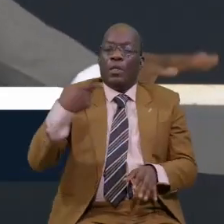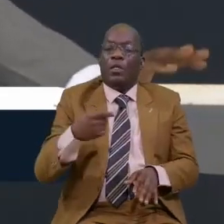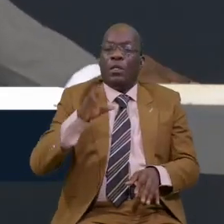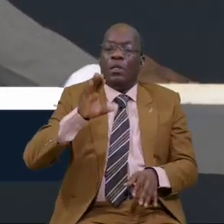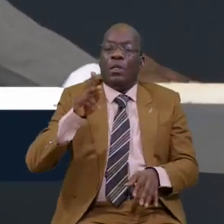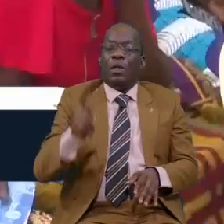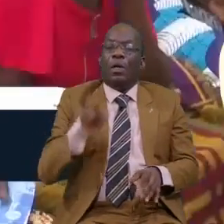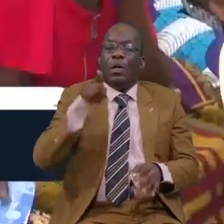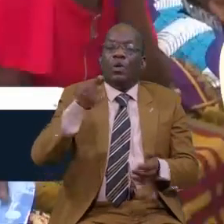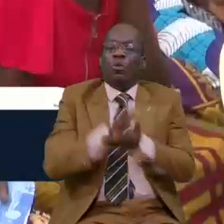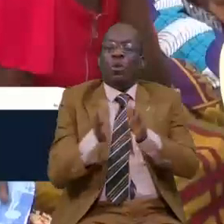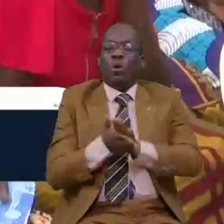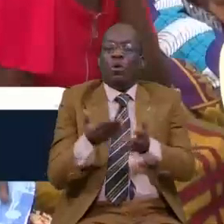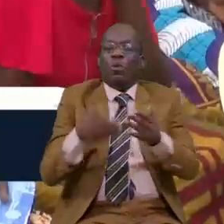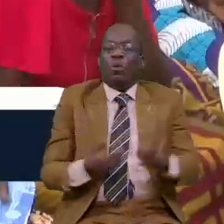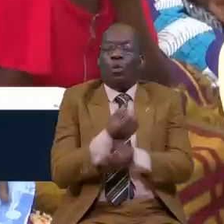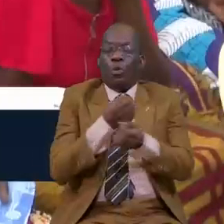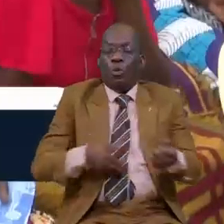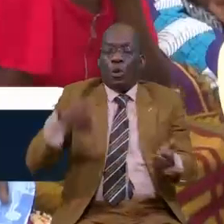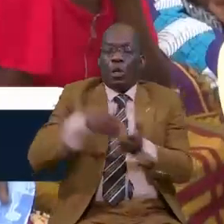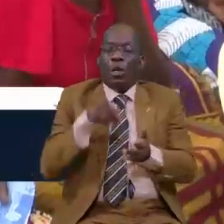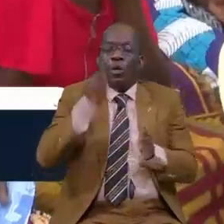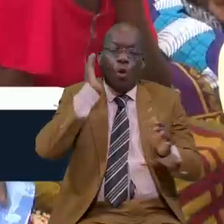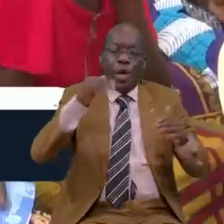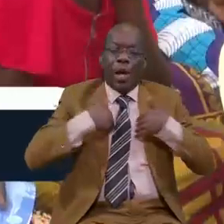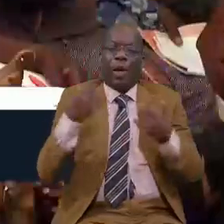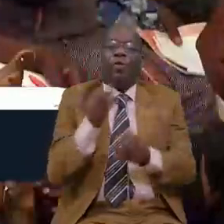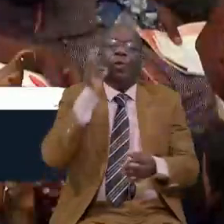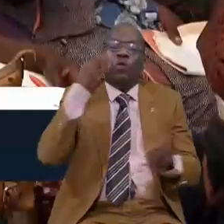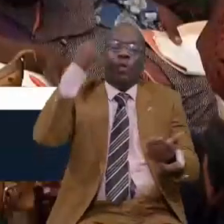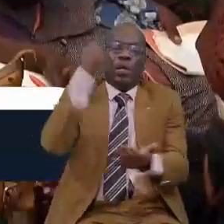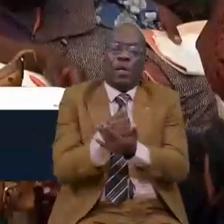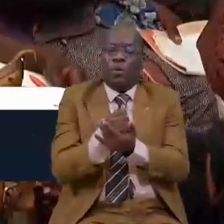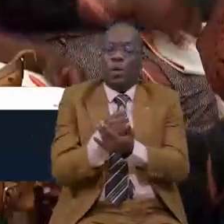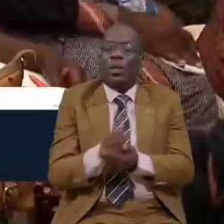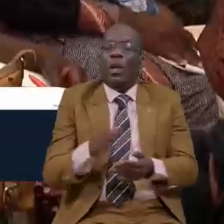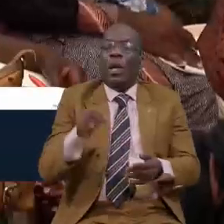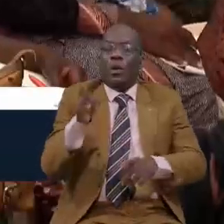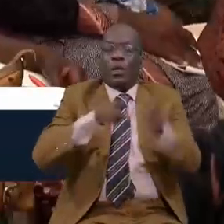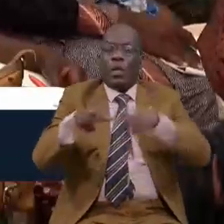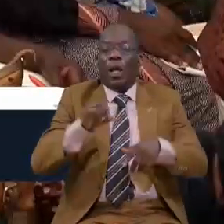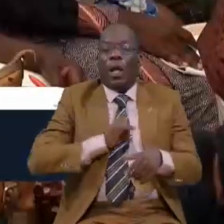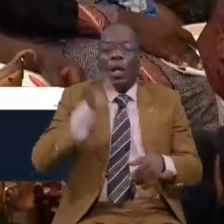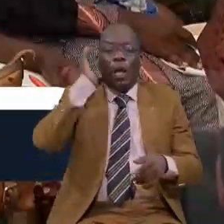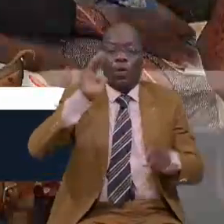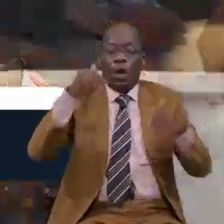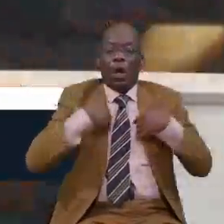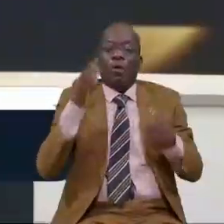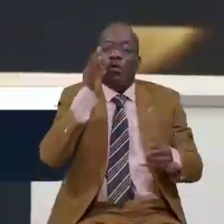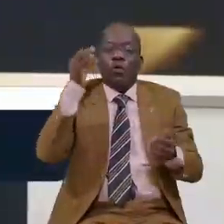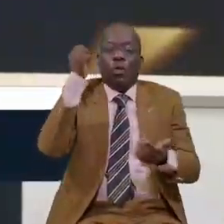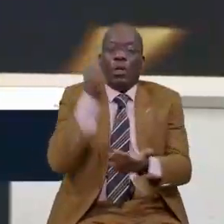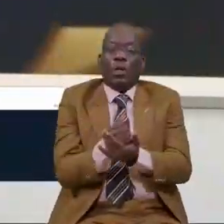bear fruit. I will bear fruit. Look at verse 7. In